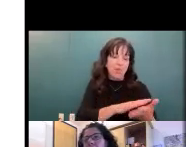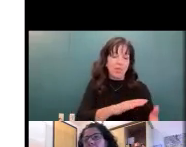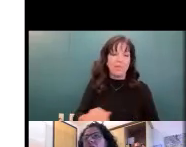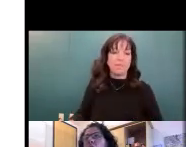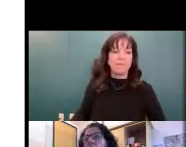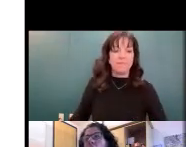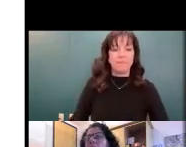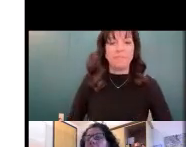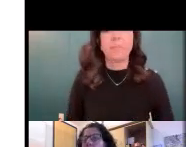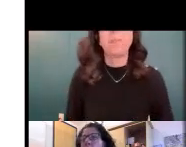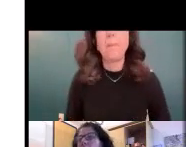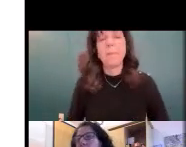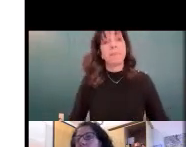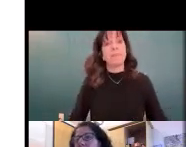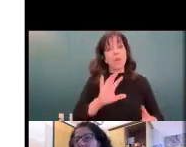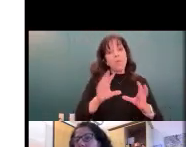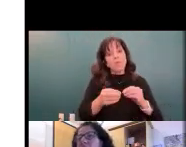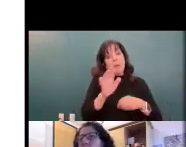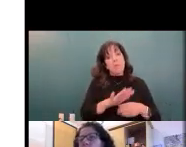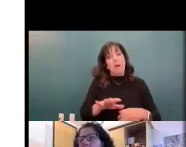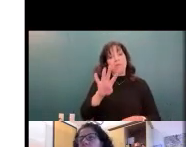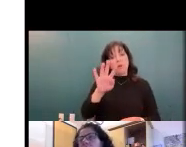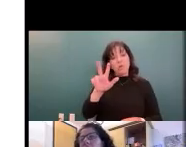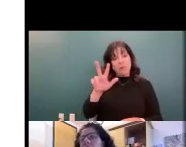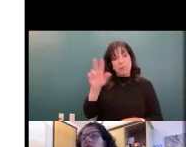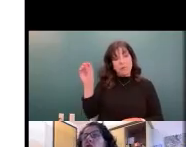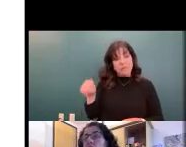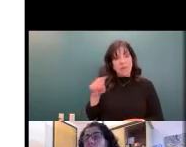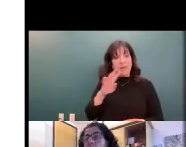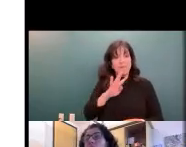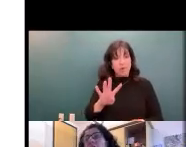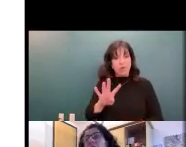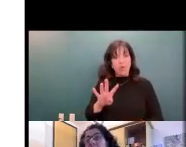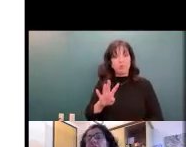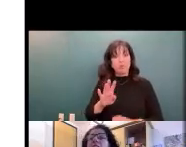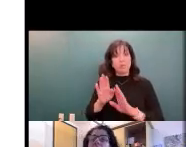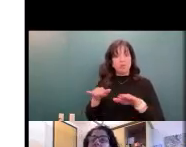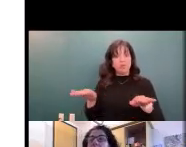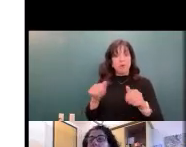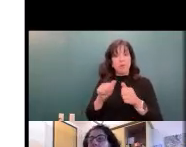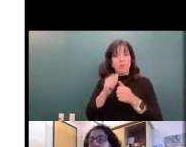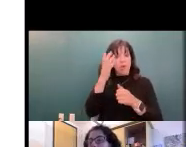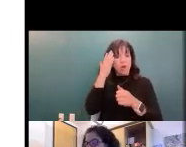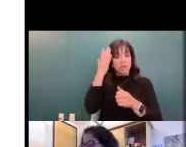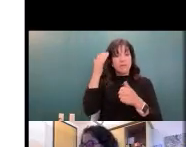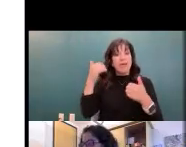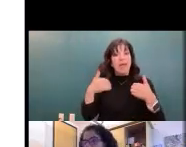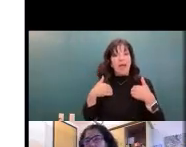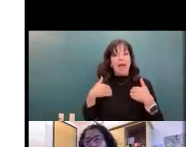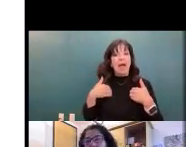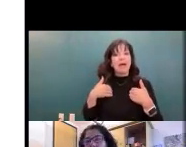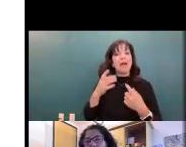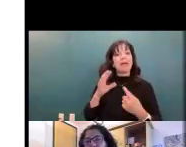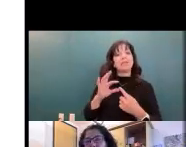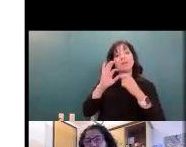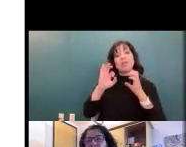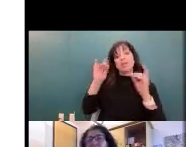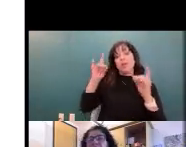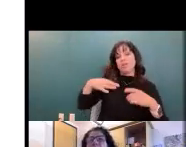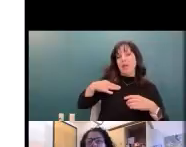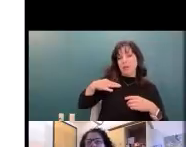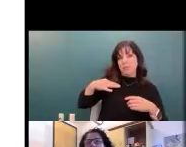And overall, about 43% of 4-year-old children with autism had an autism special education